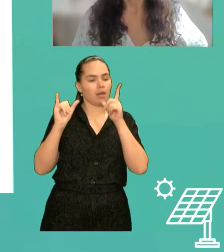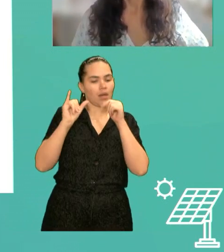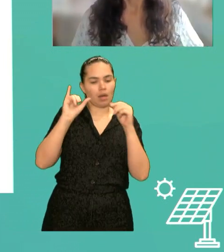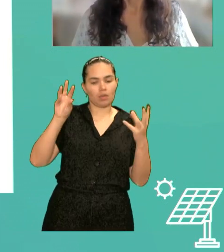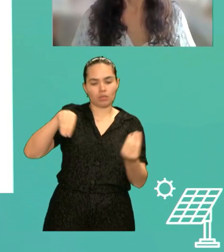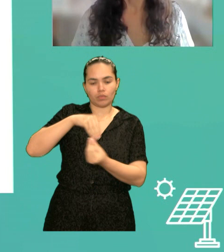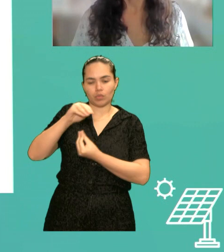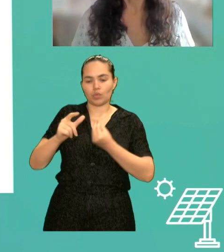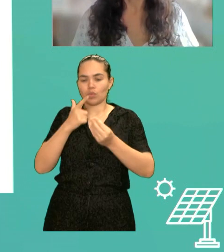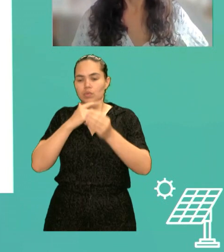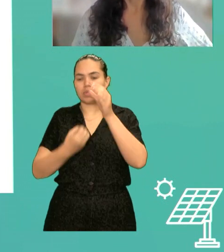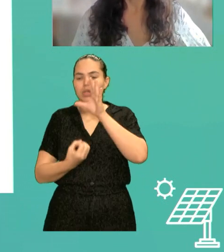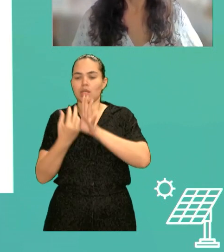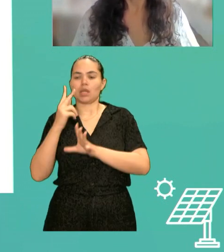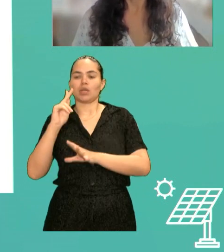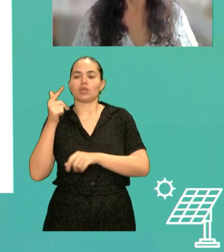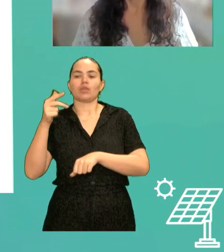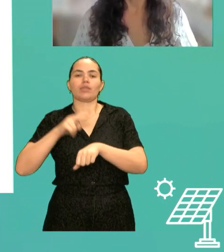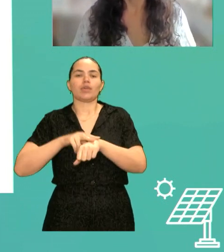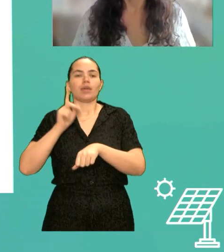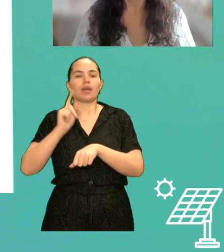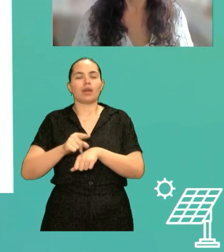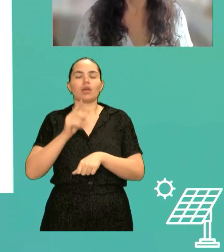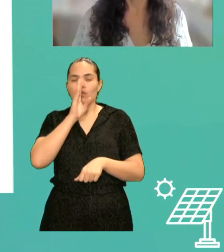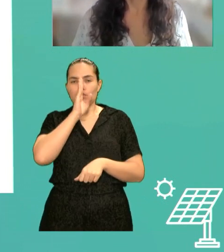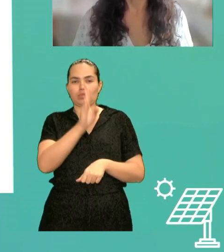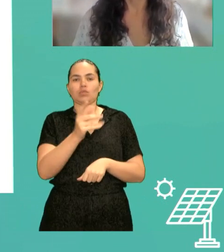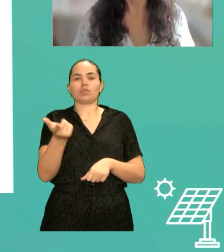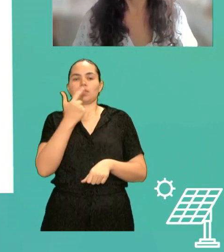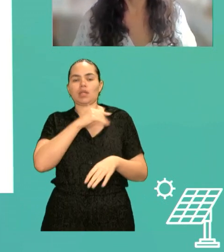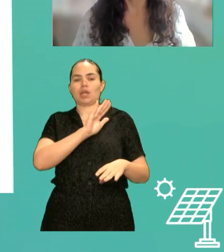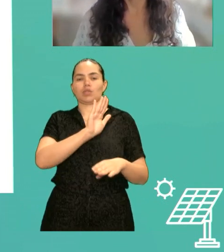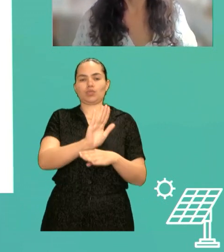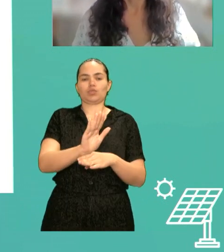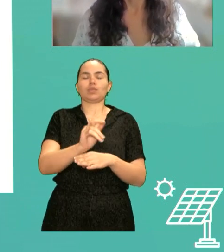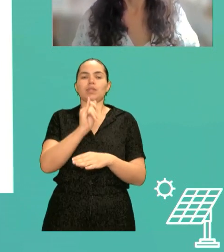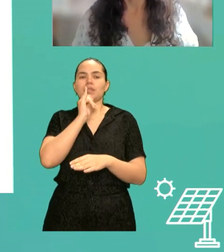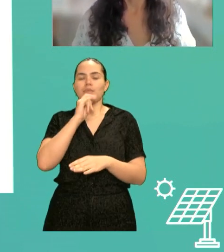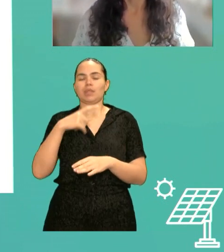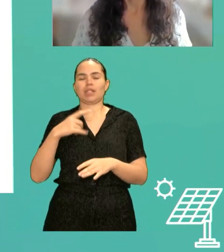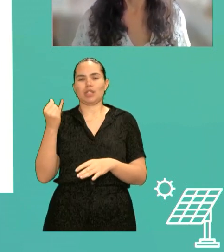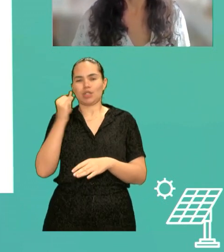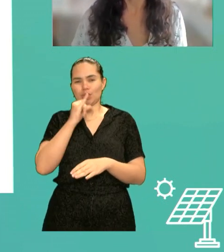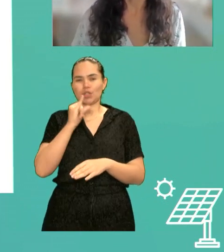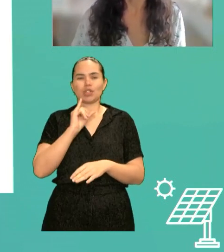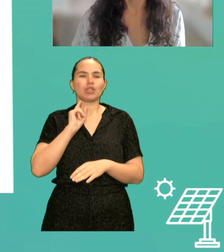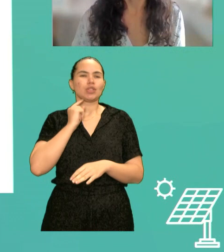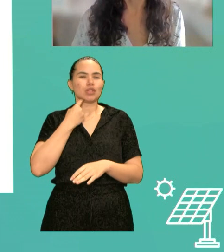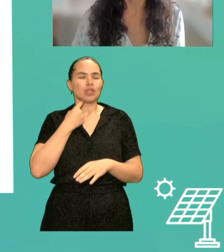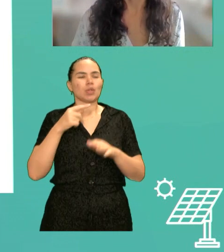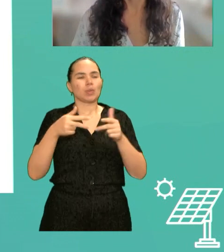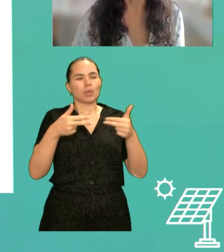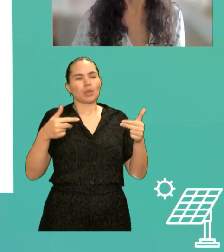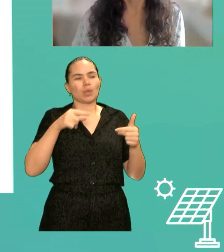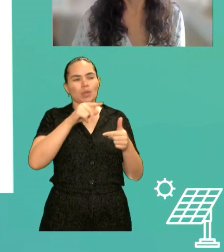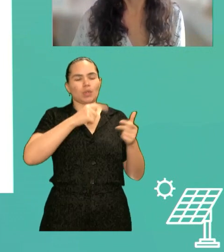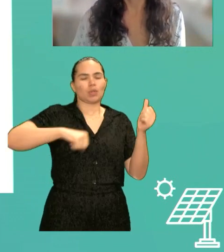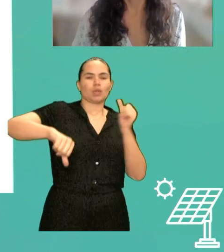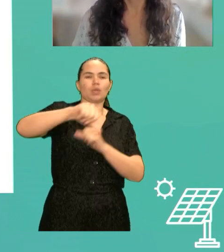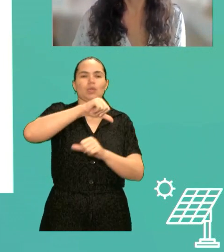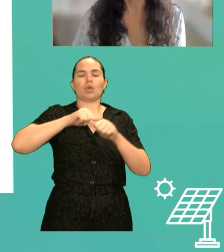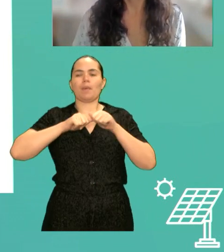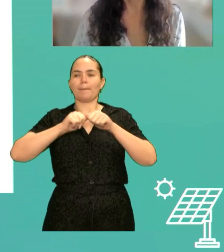help this renewable energy source to arrive to the several sectors. But we believe